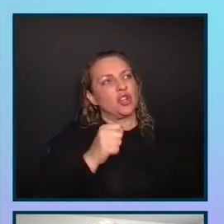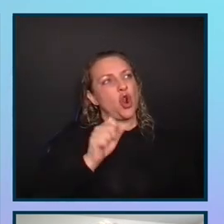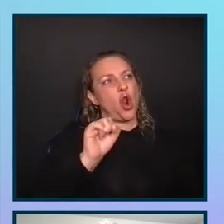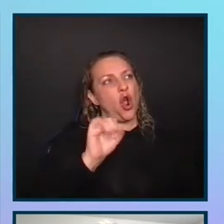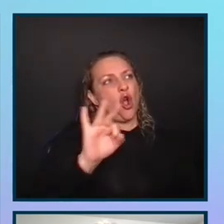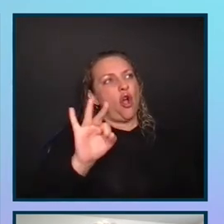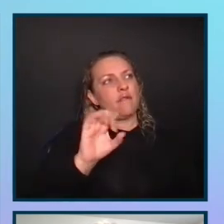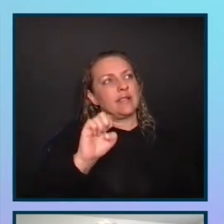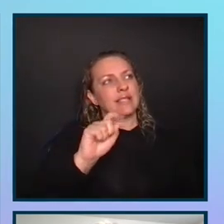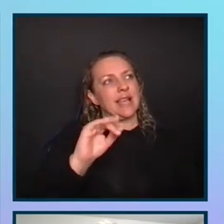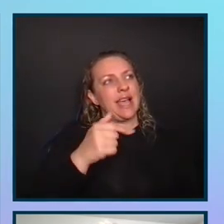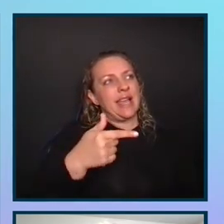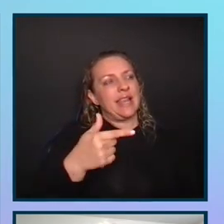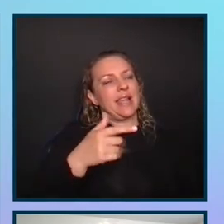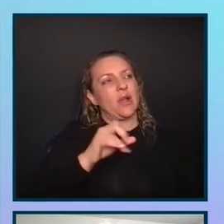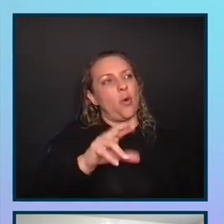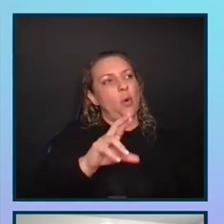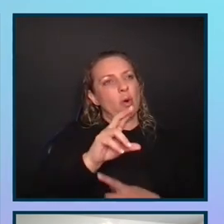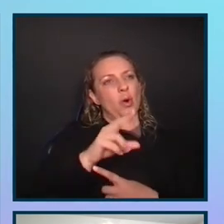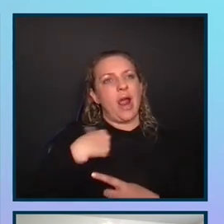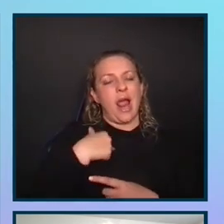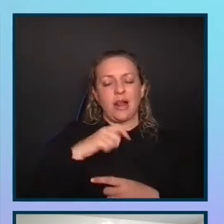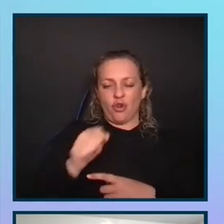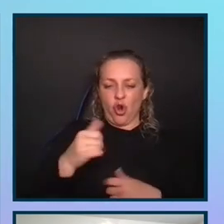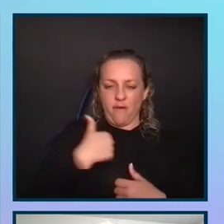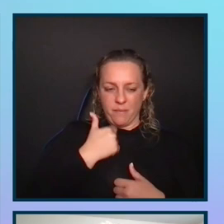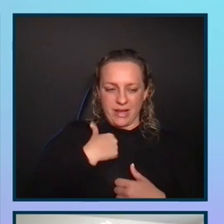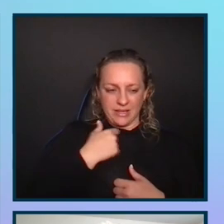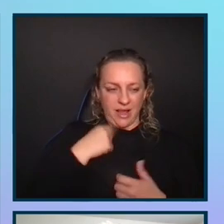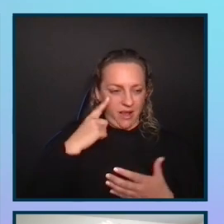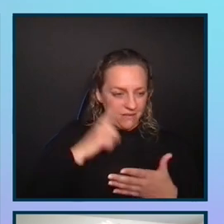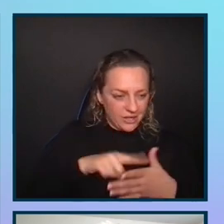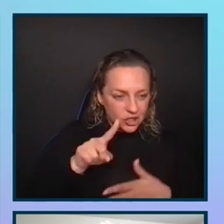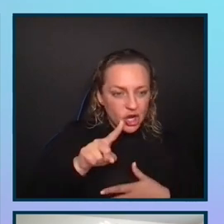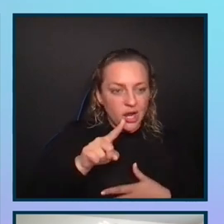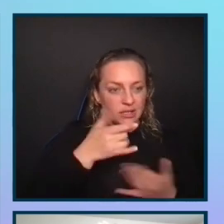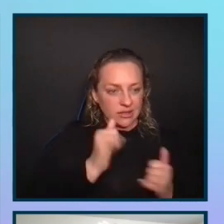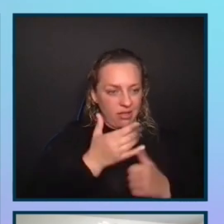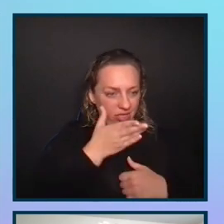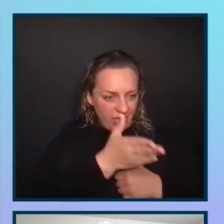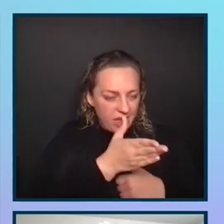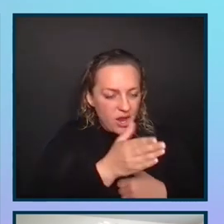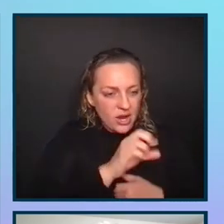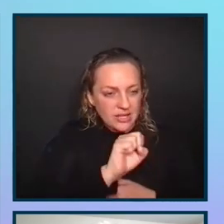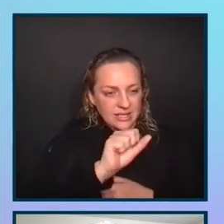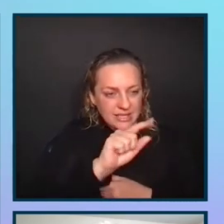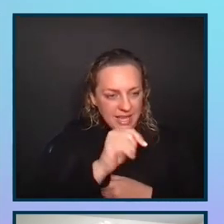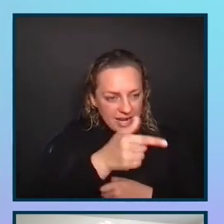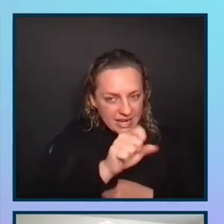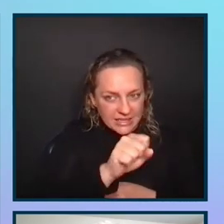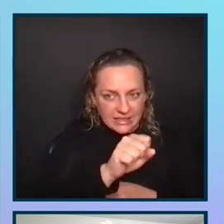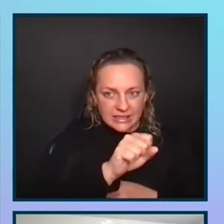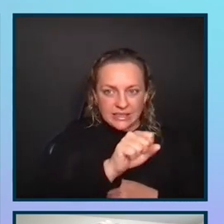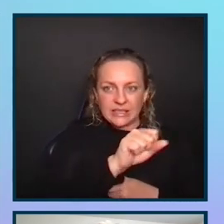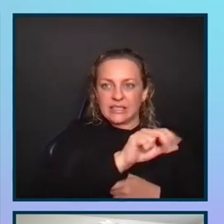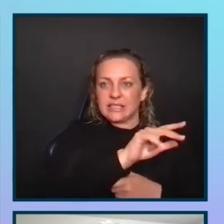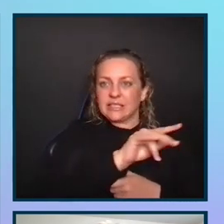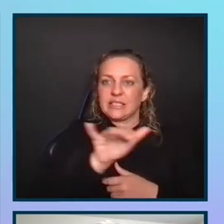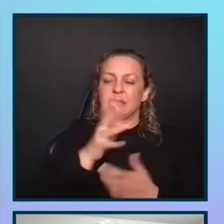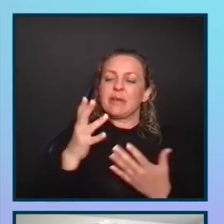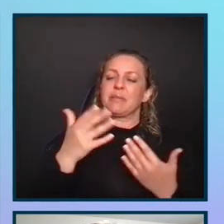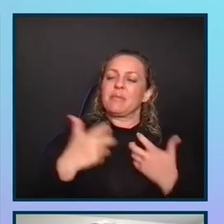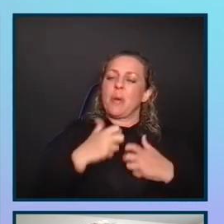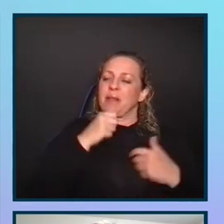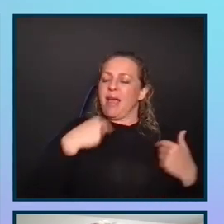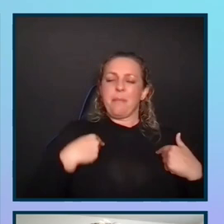the extension. I must have done something. I checked the settings. It's still there. Then I thought, well, obviously the problem's not